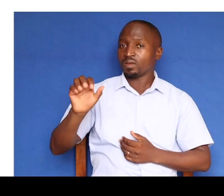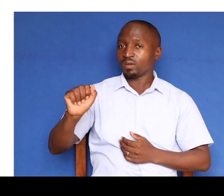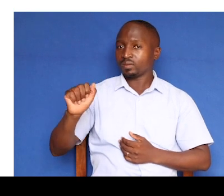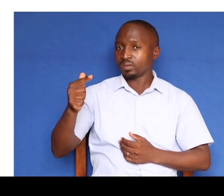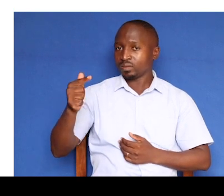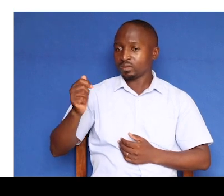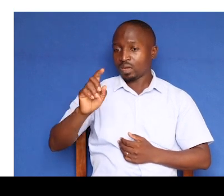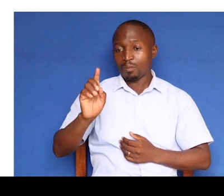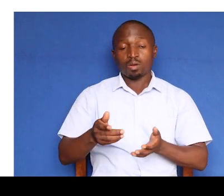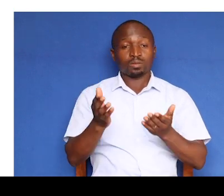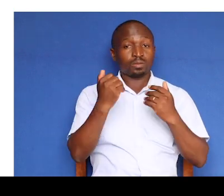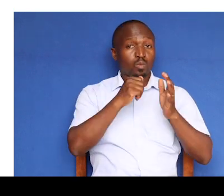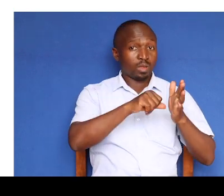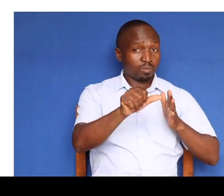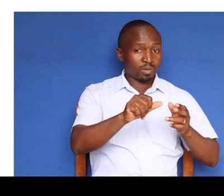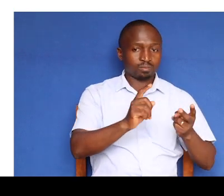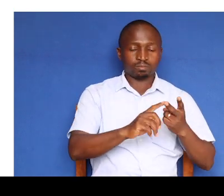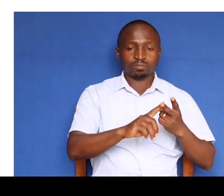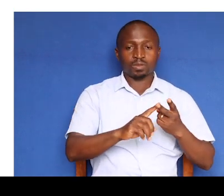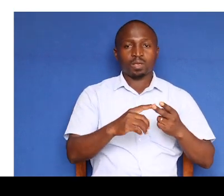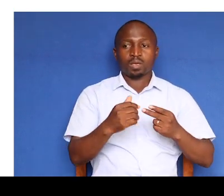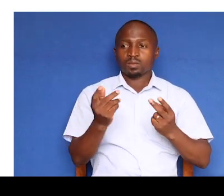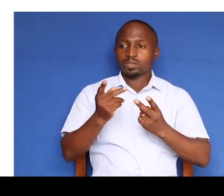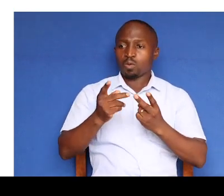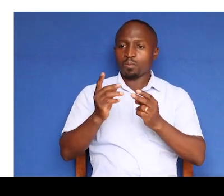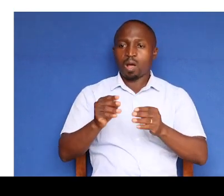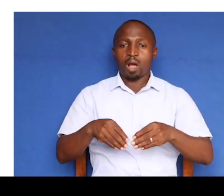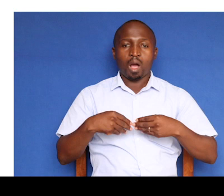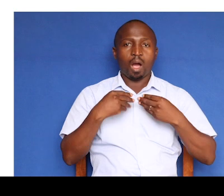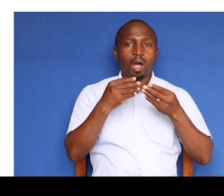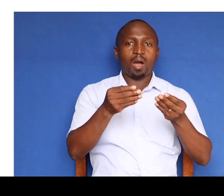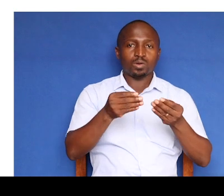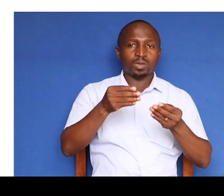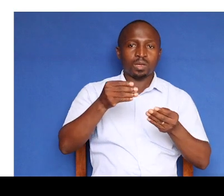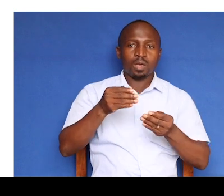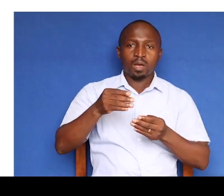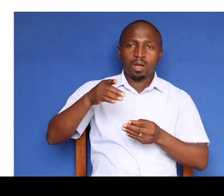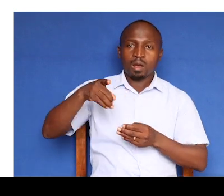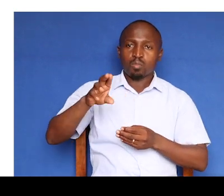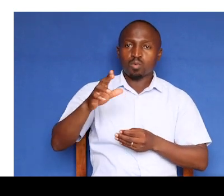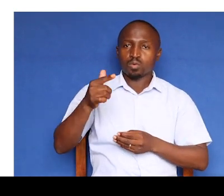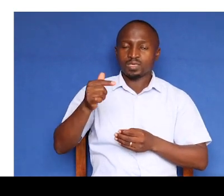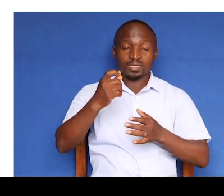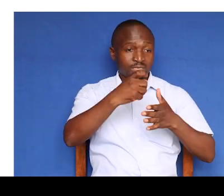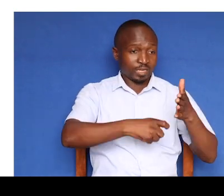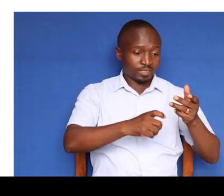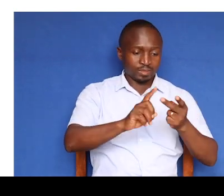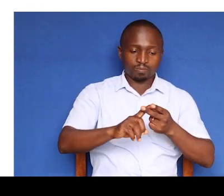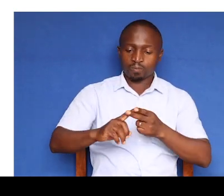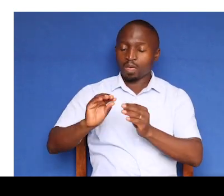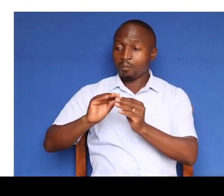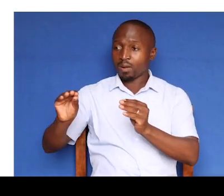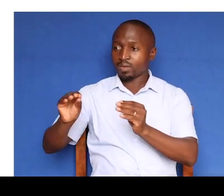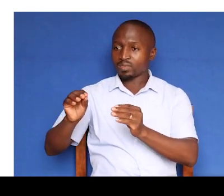VAT payable equal to output tax minus input tax, where output